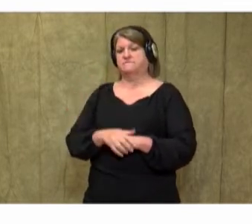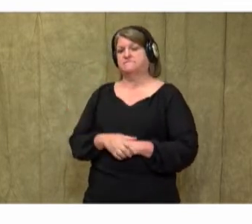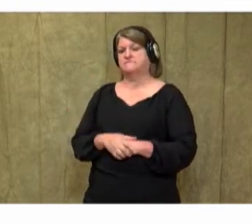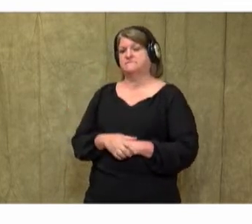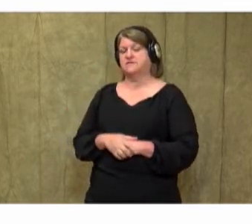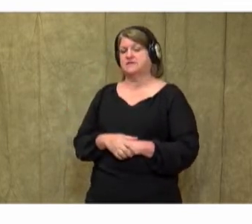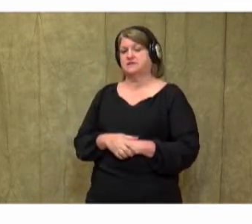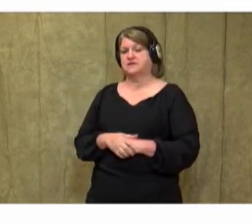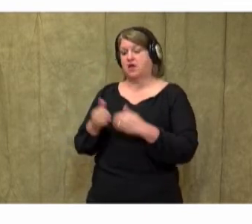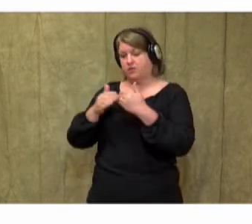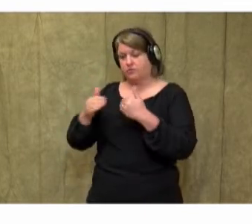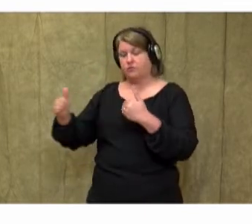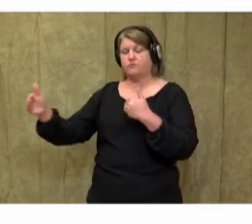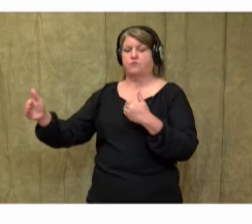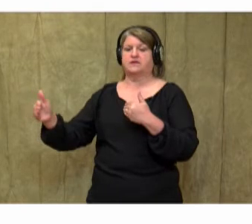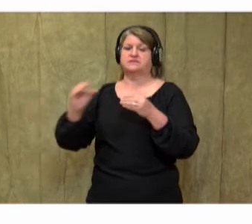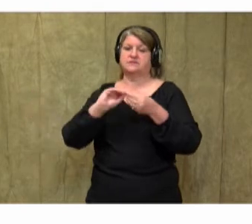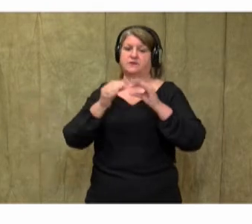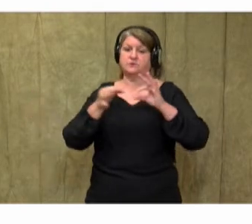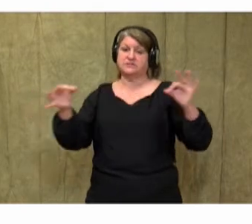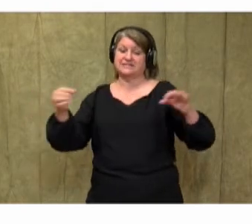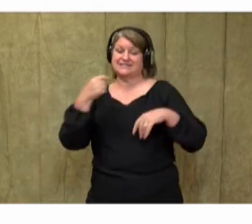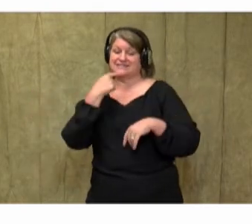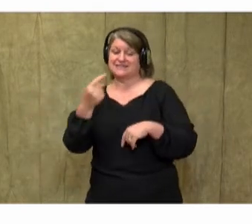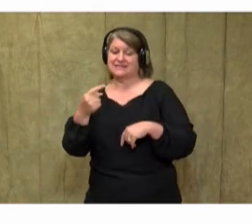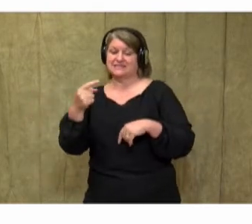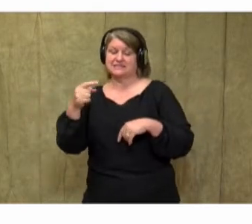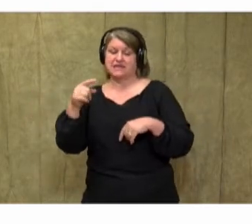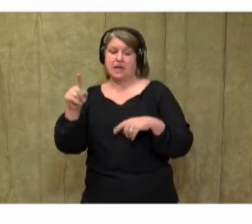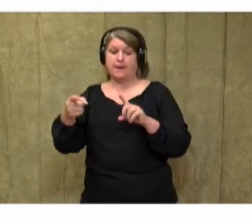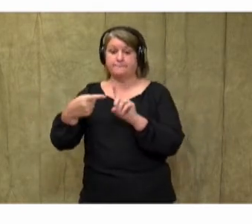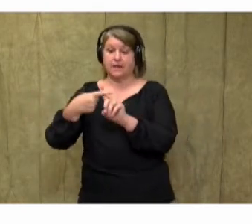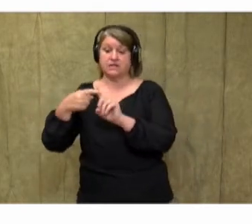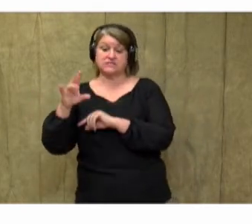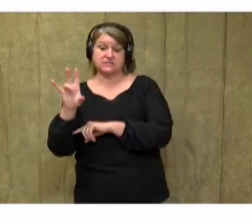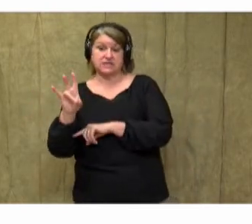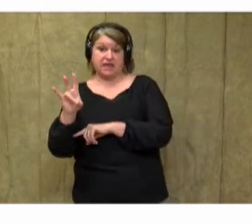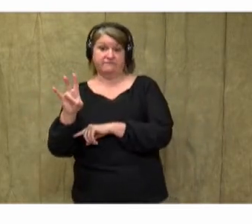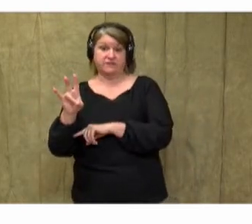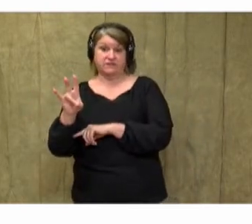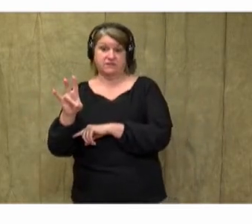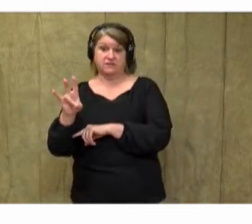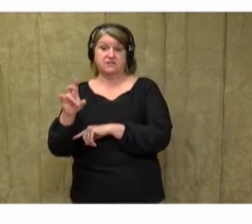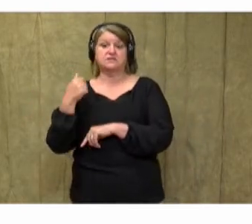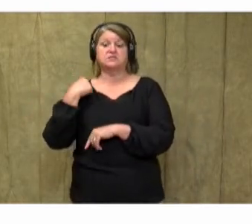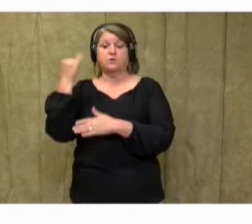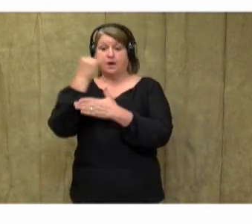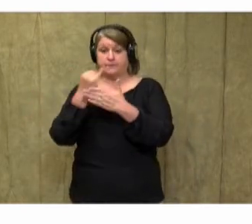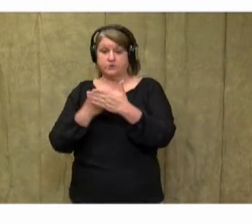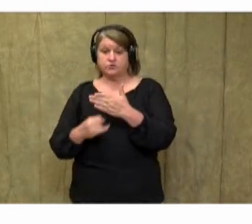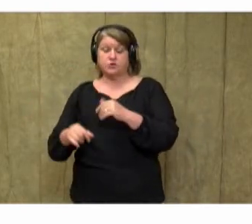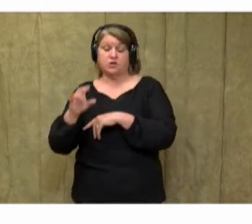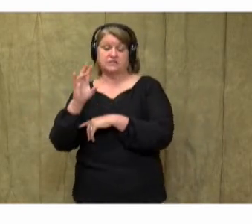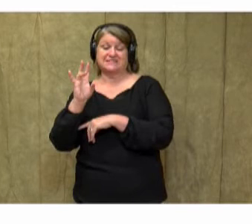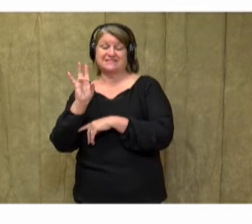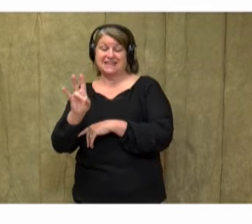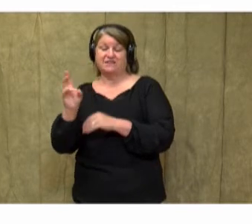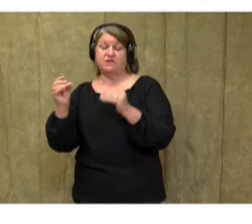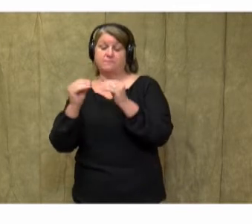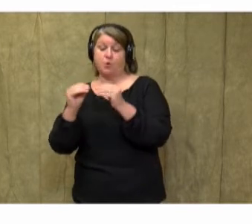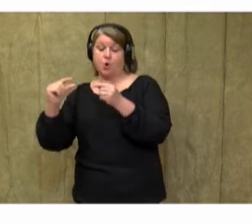5. Alright, the rest of our equation says plus 7. So I'm going to add 7 more cubes.